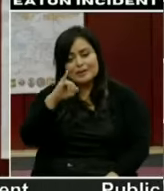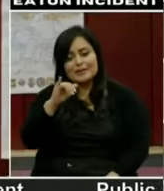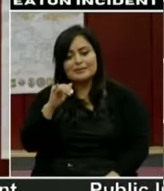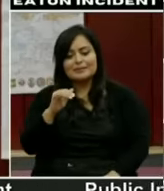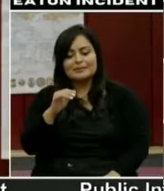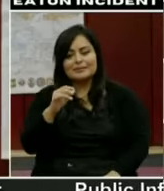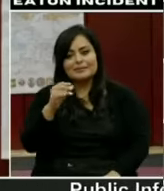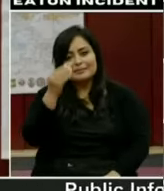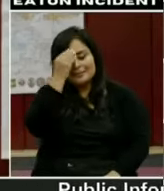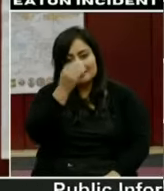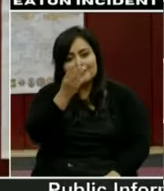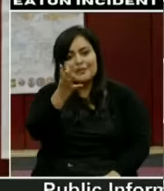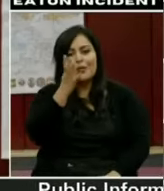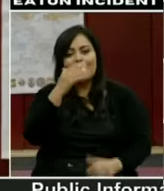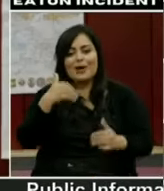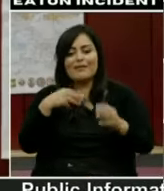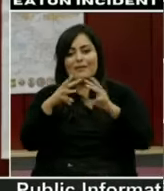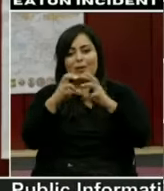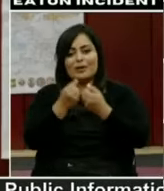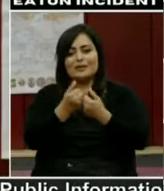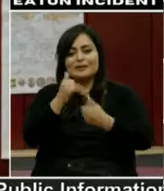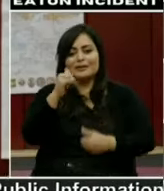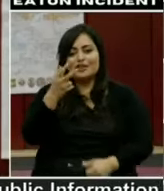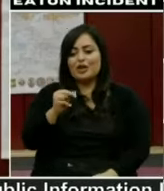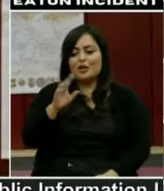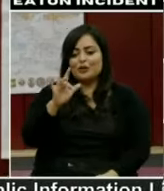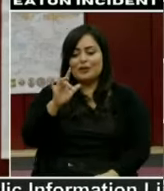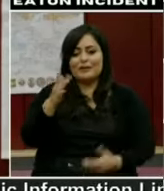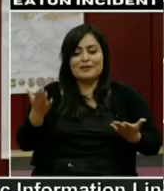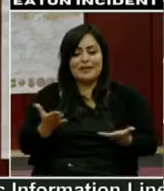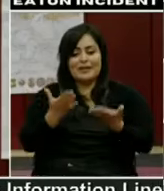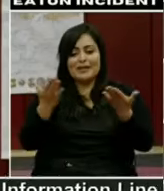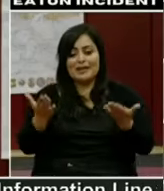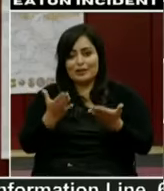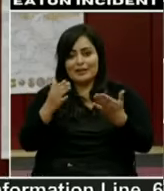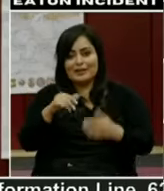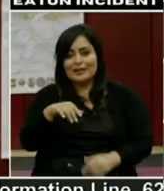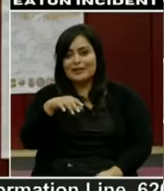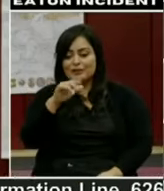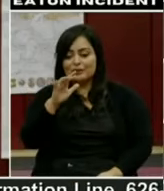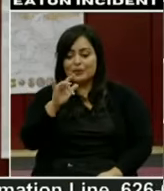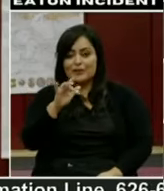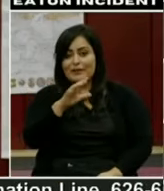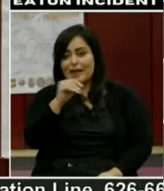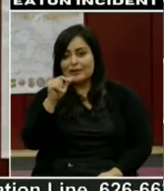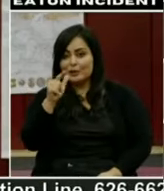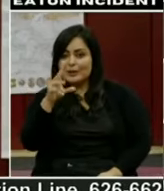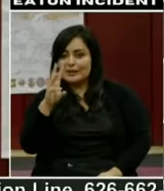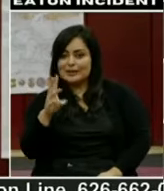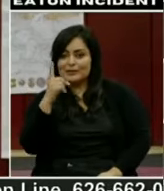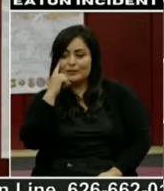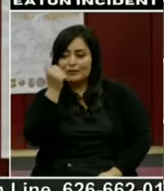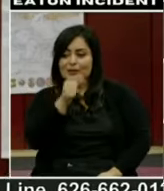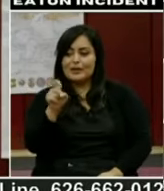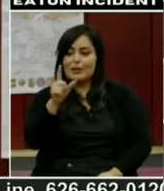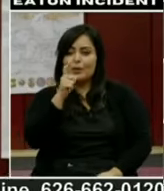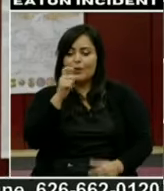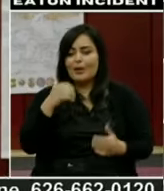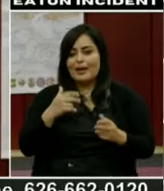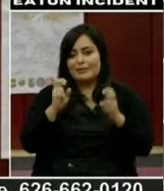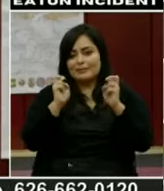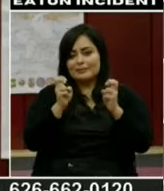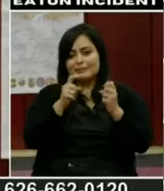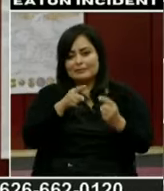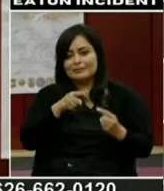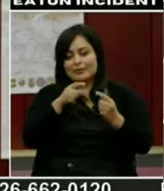workshop here on January 25th and 26th for any of you that have issues with your insurance.